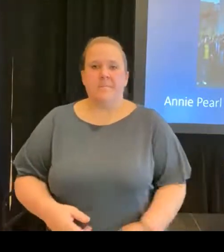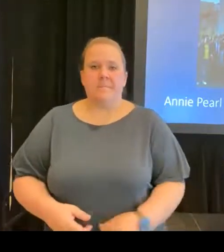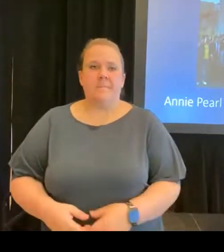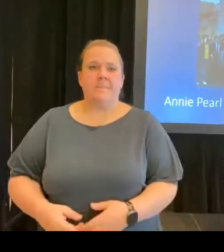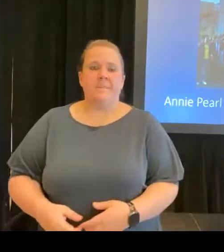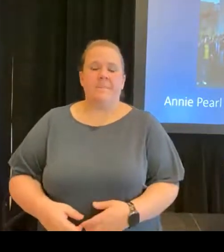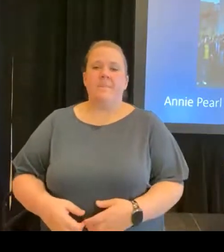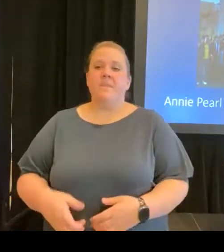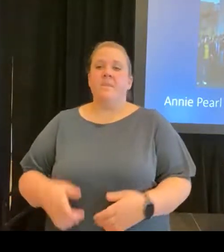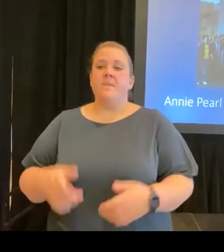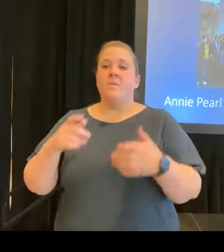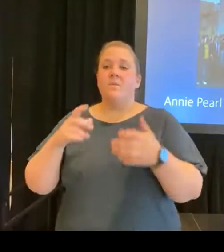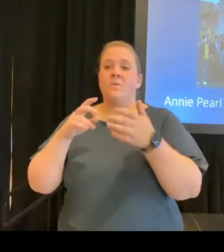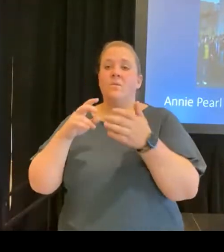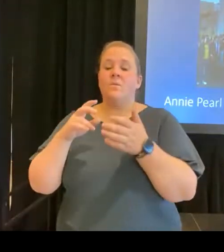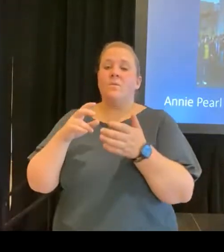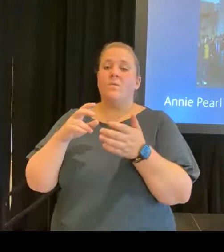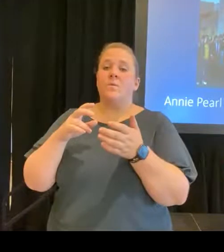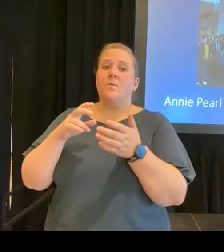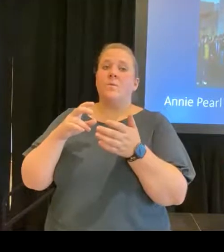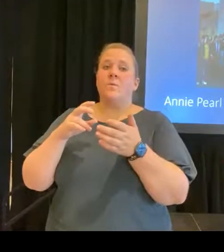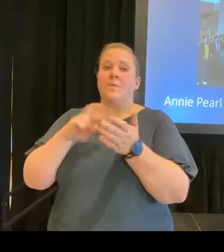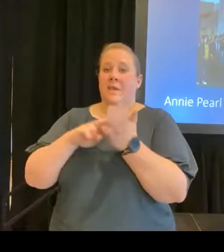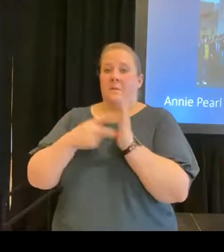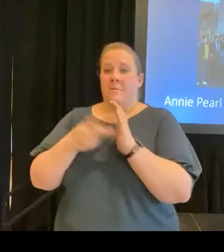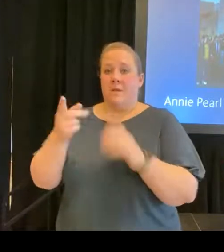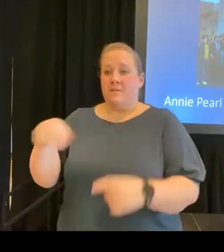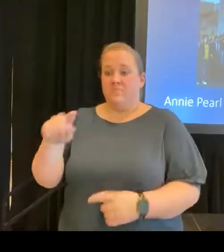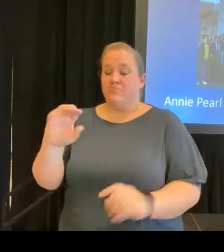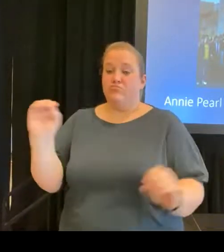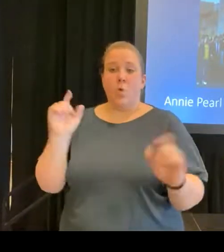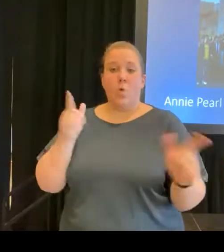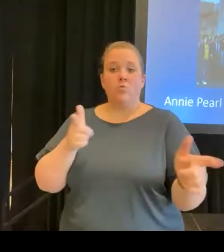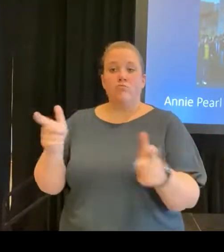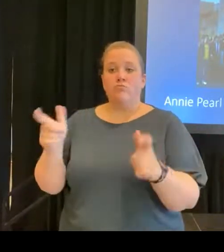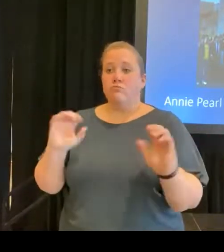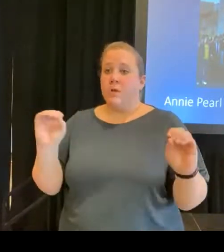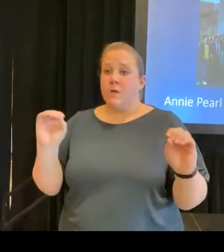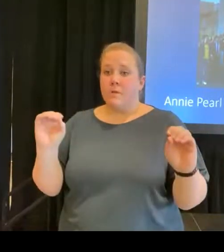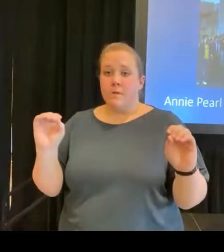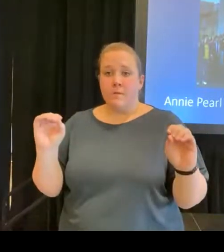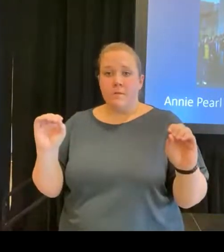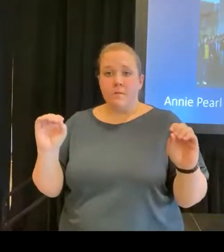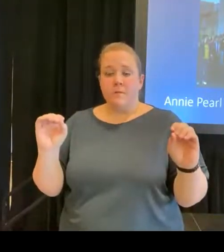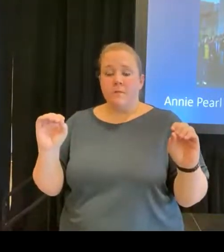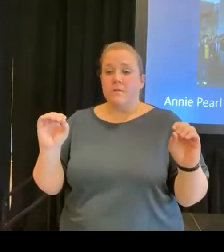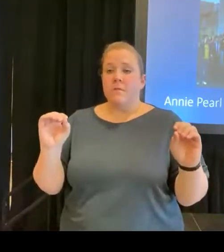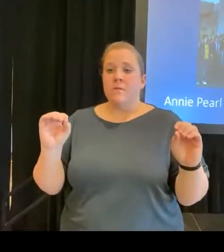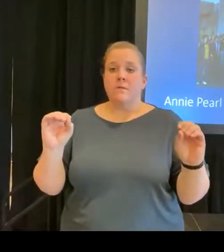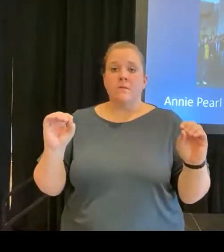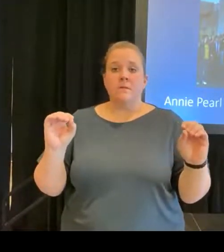Which means is they don't have any guns.